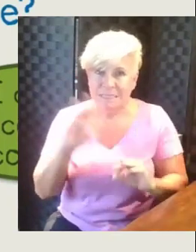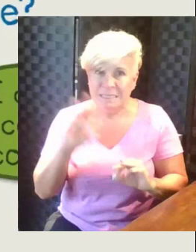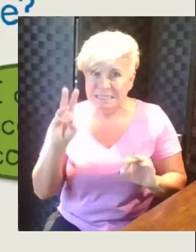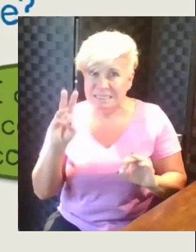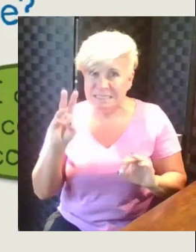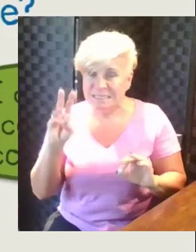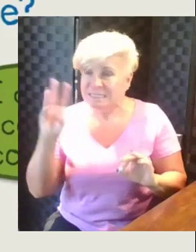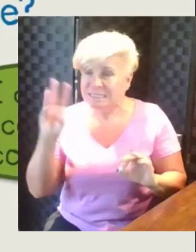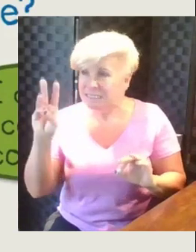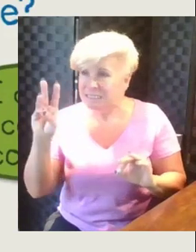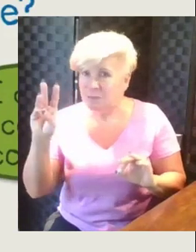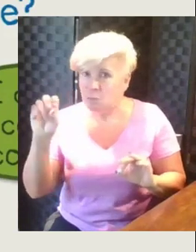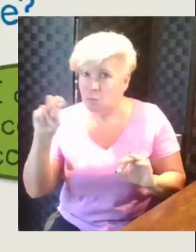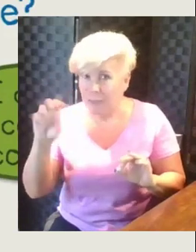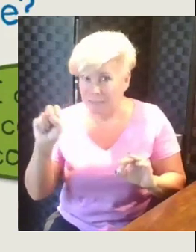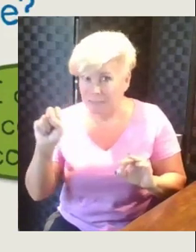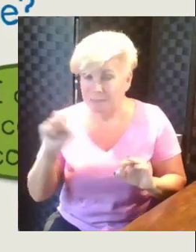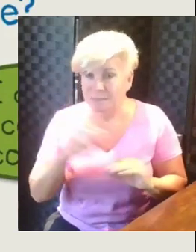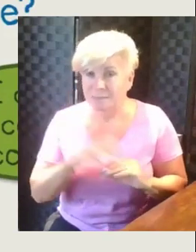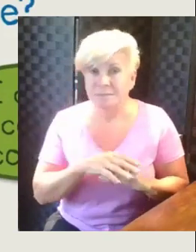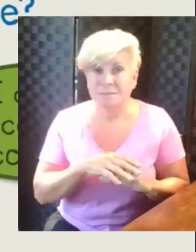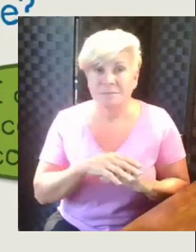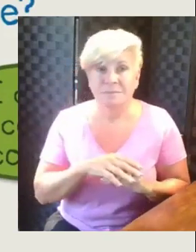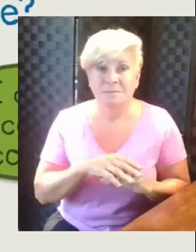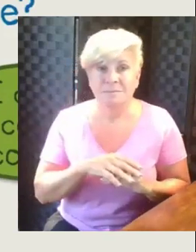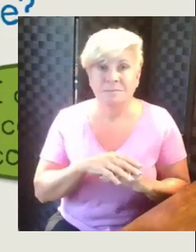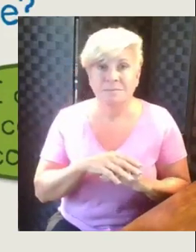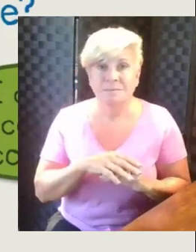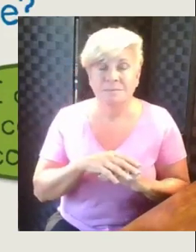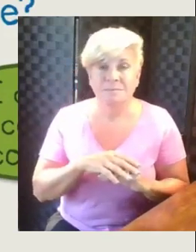6 is 6 ones.